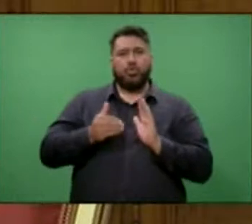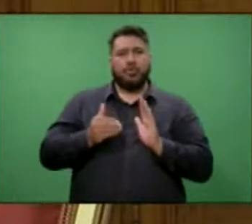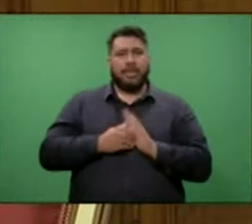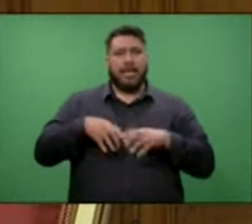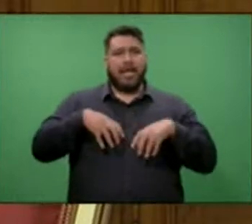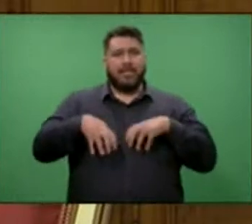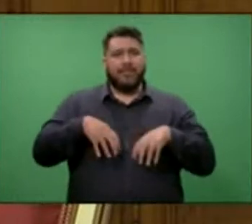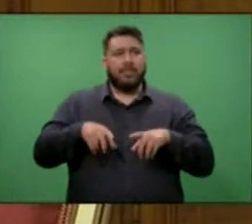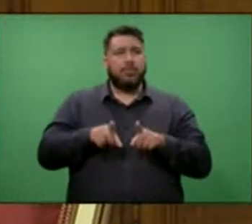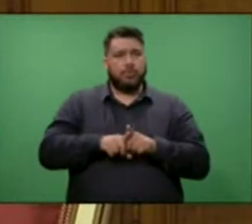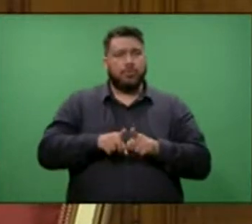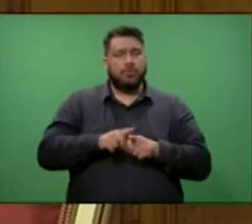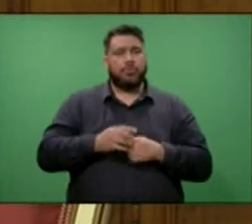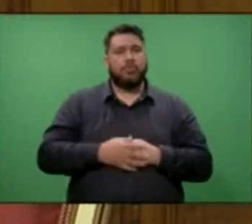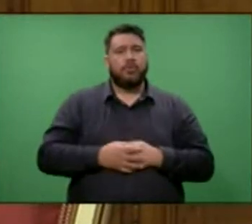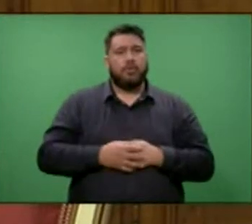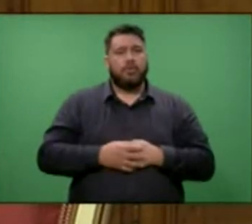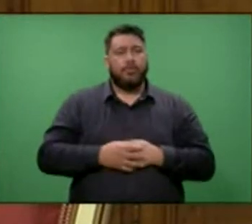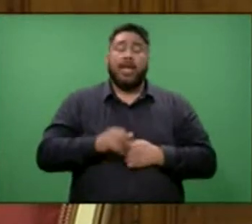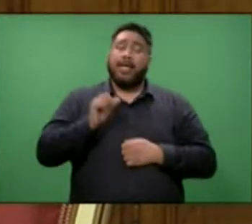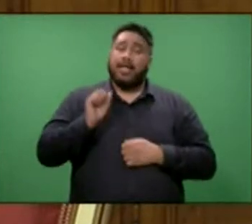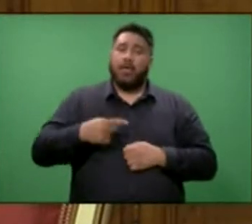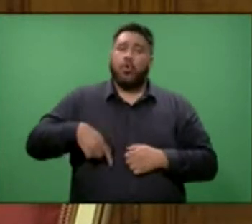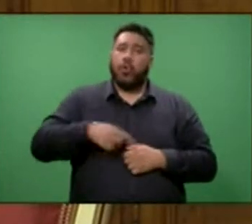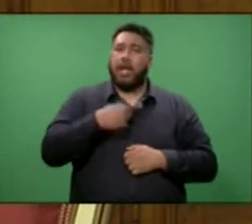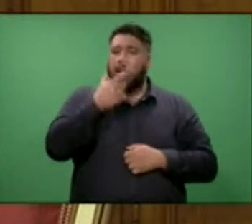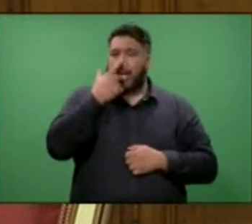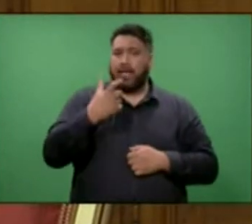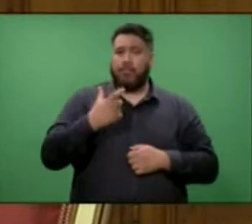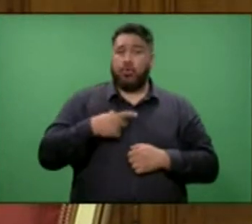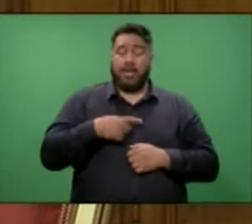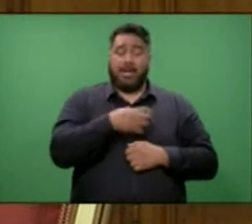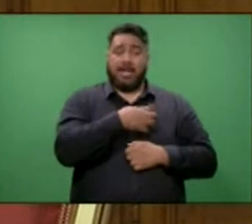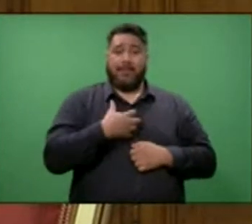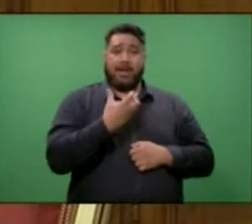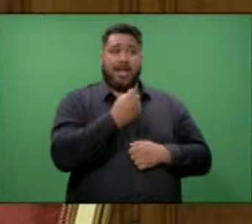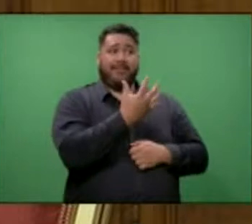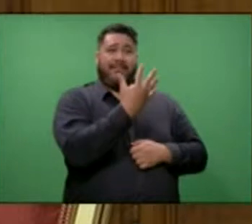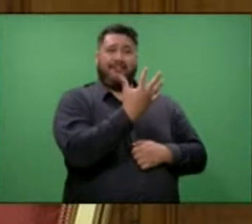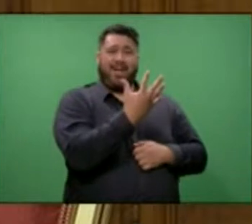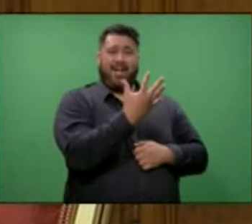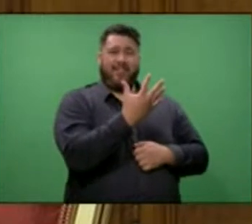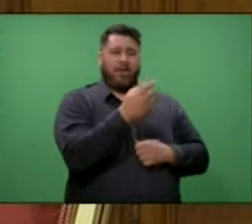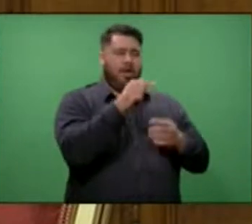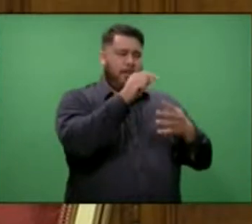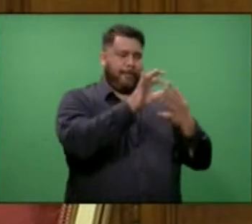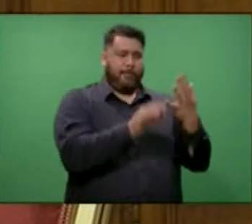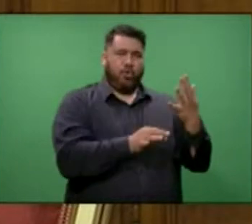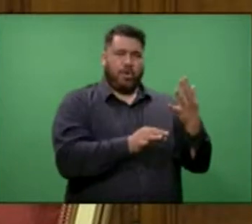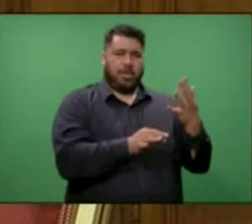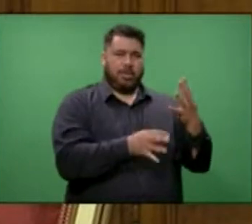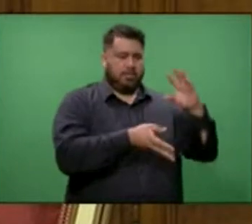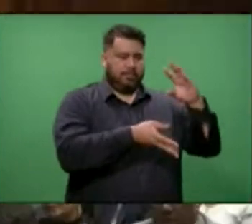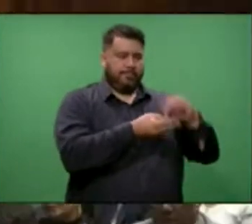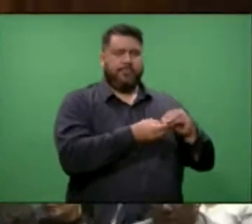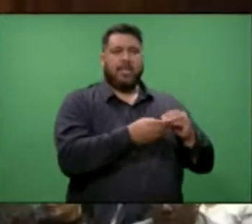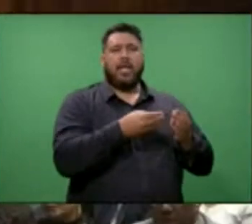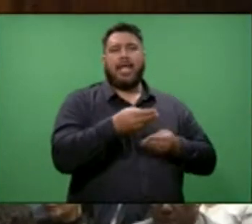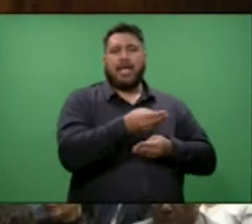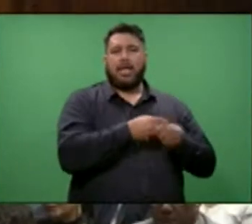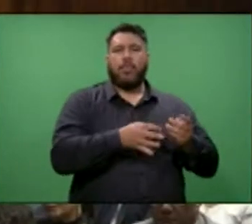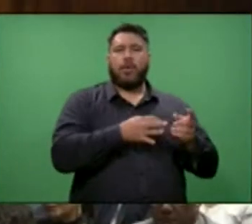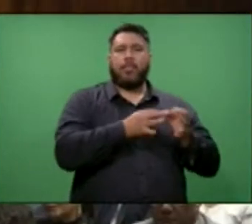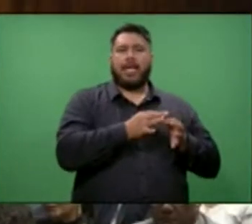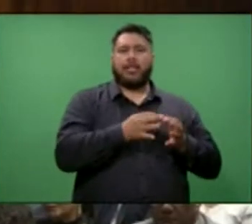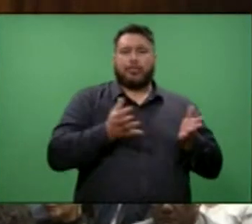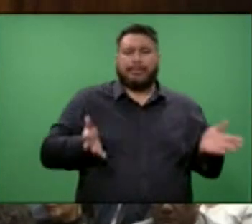New Zealand will be cushioned from that slump by the government's five-point economic plan to foster jobs and growth.